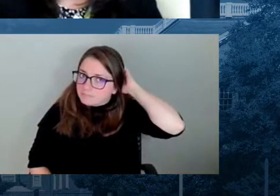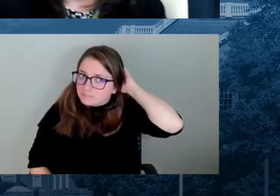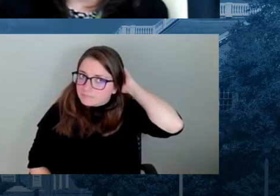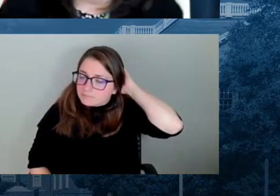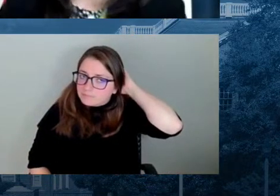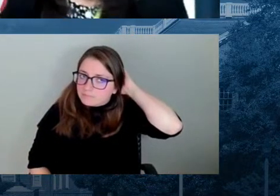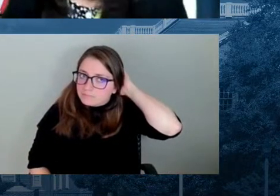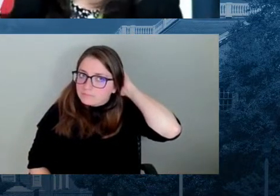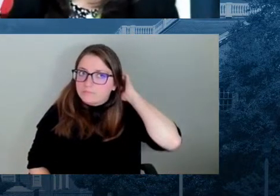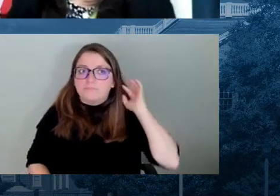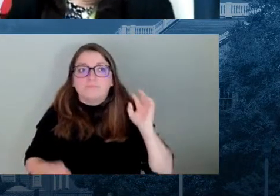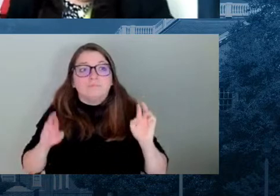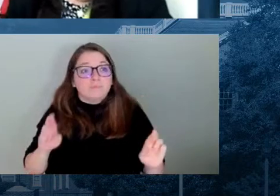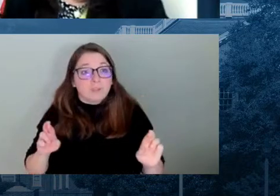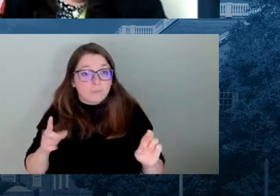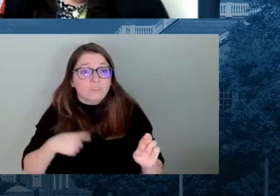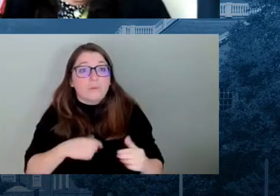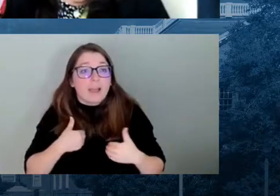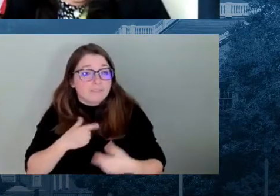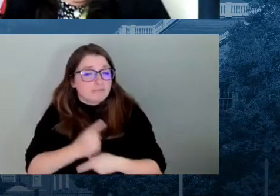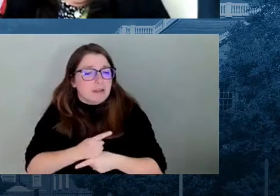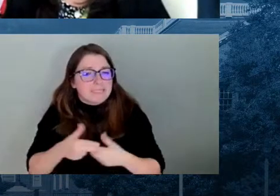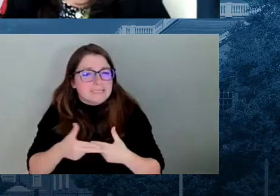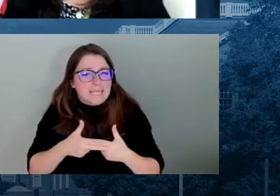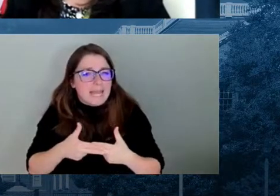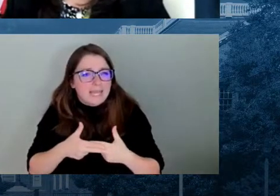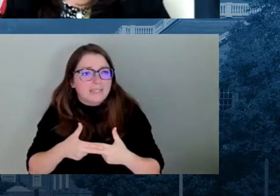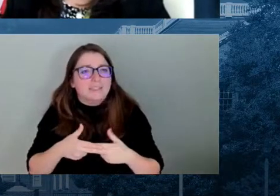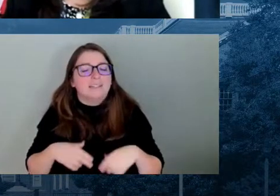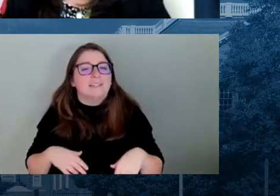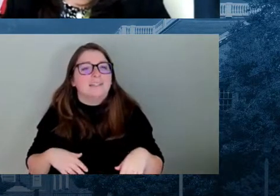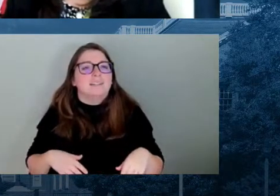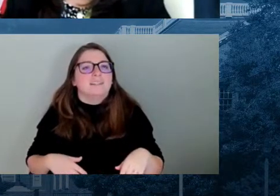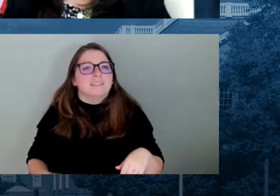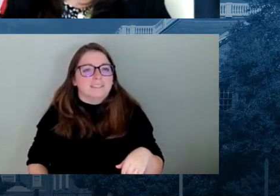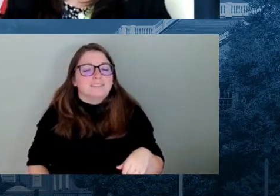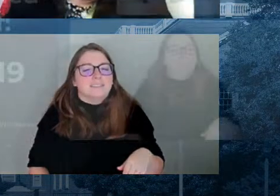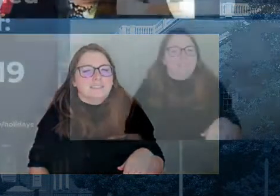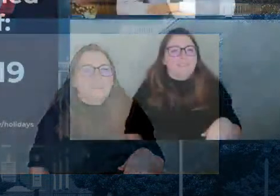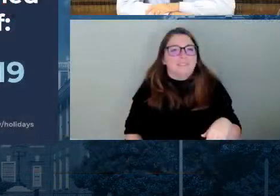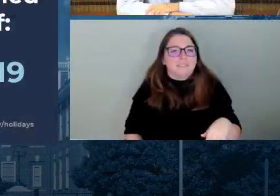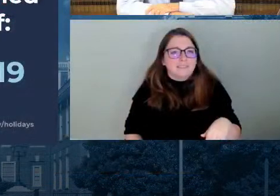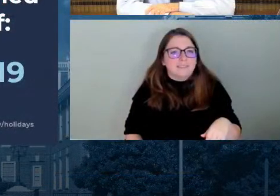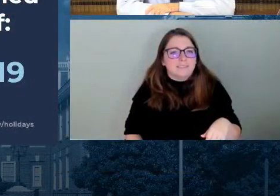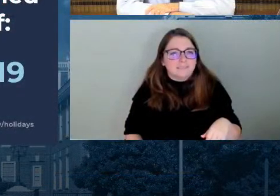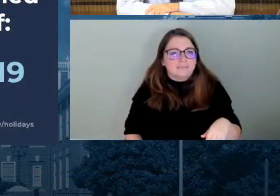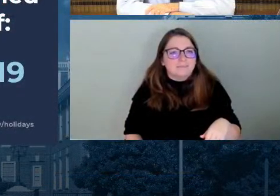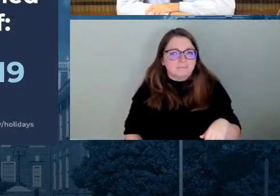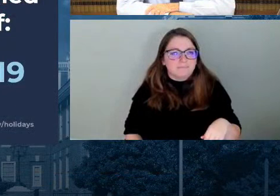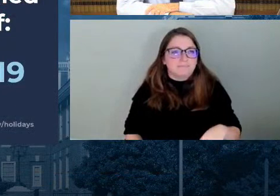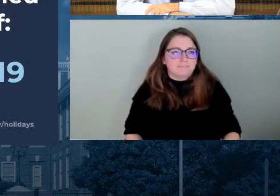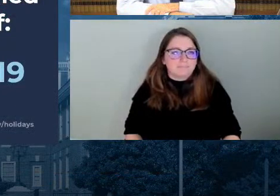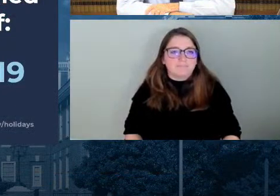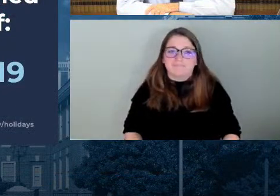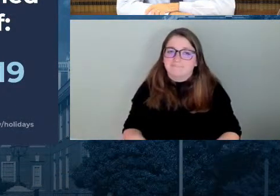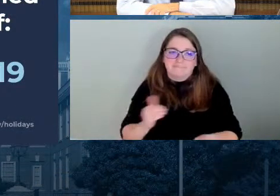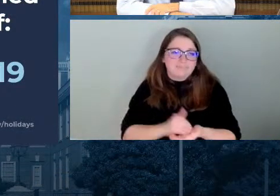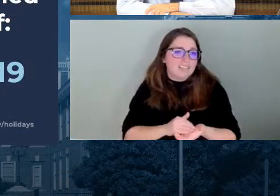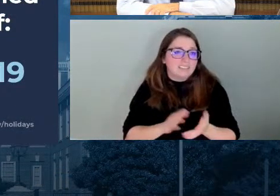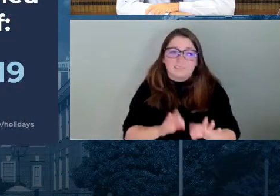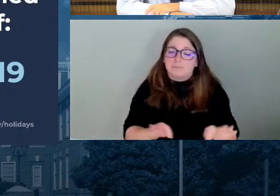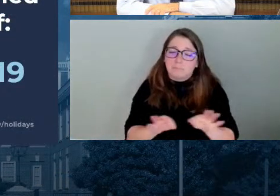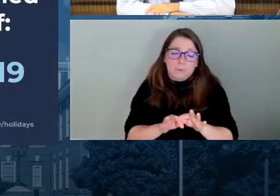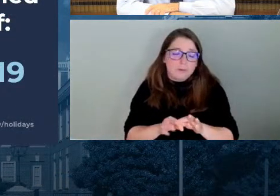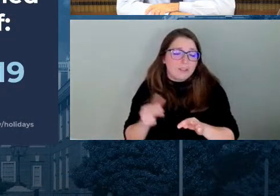on the screen, your screen, that it's been brought to our attention about these 3 winter viruses that we're